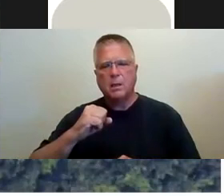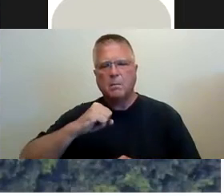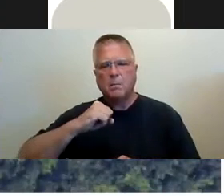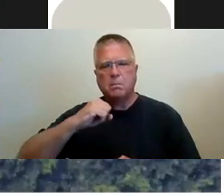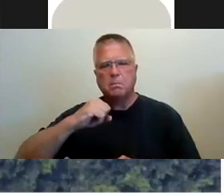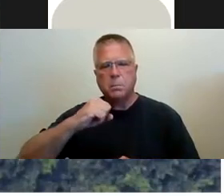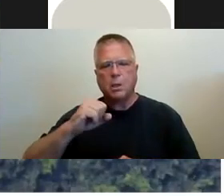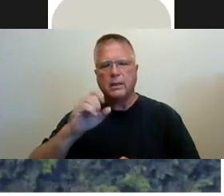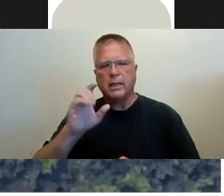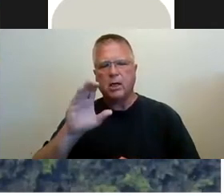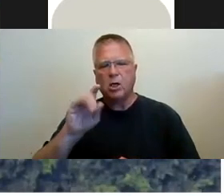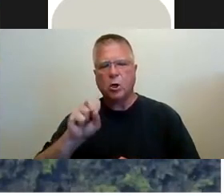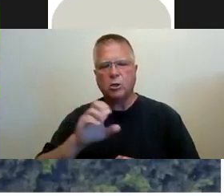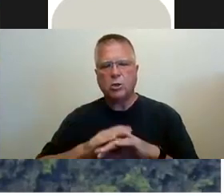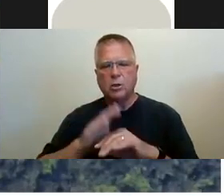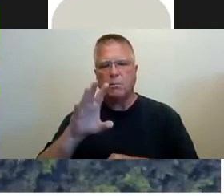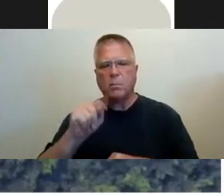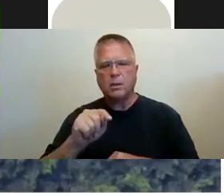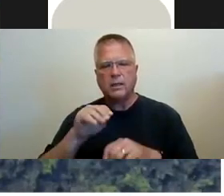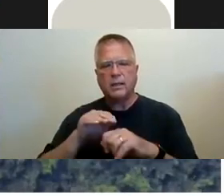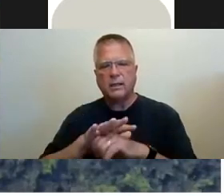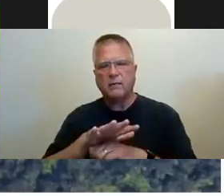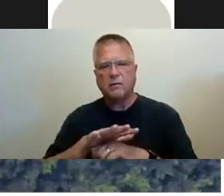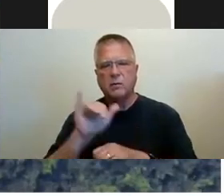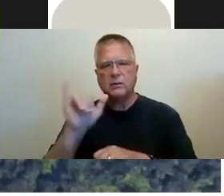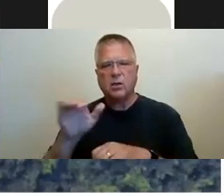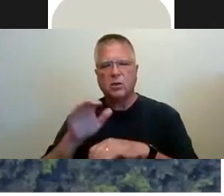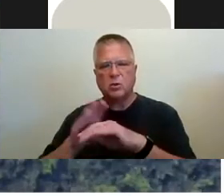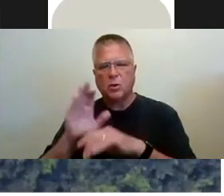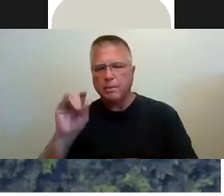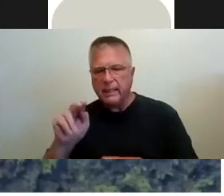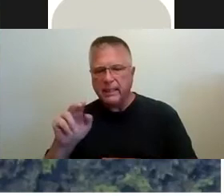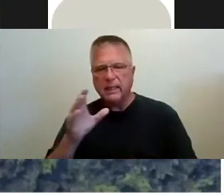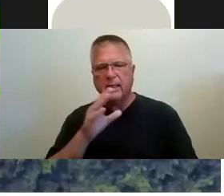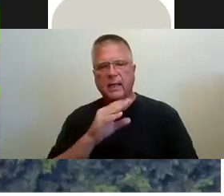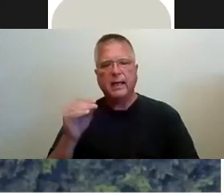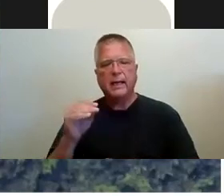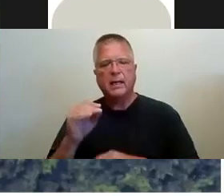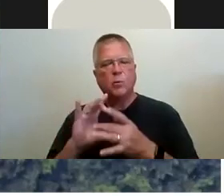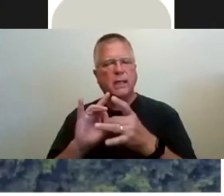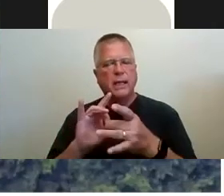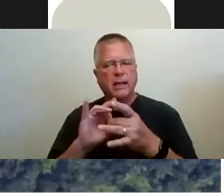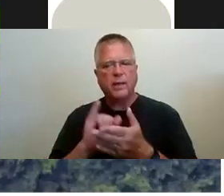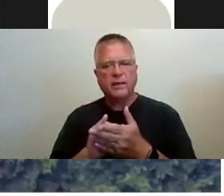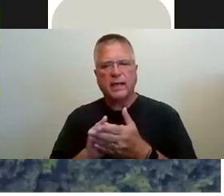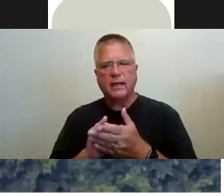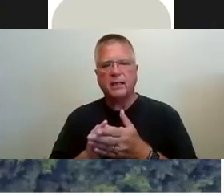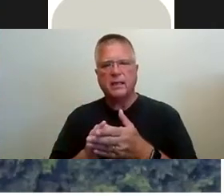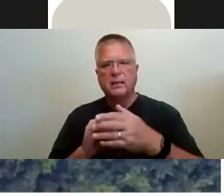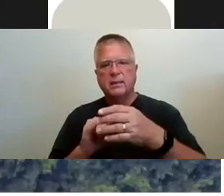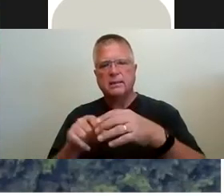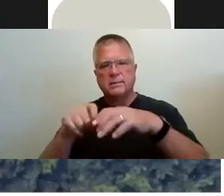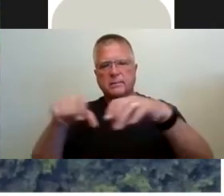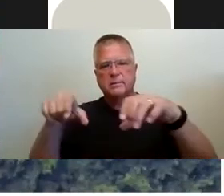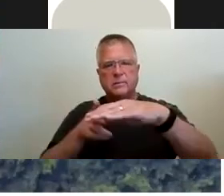Beacon? And on the related note, just talking about diverting cars into the